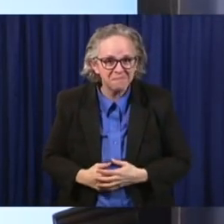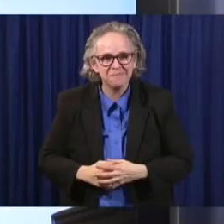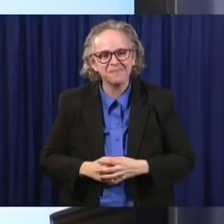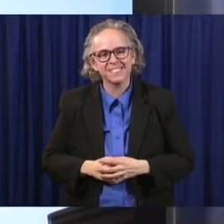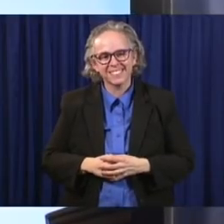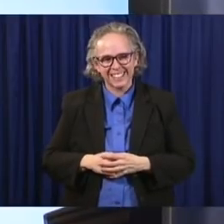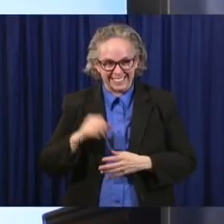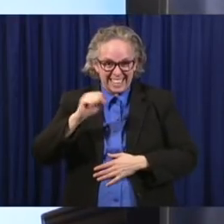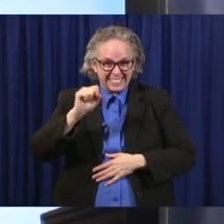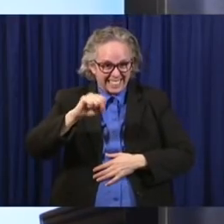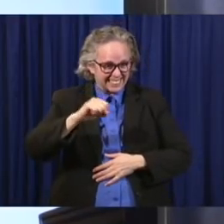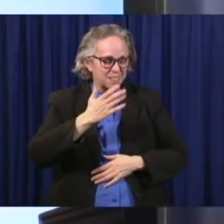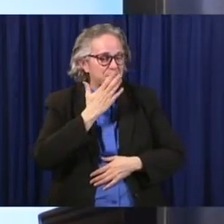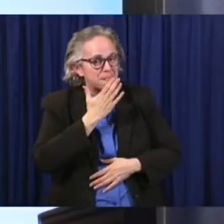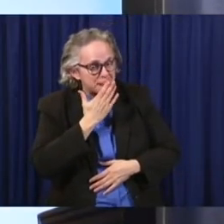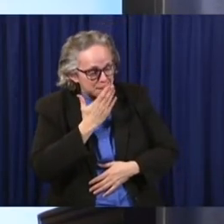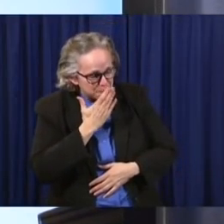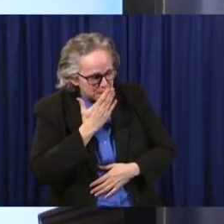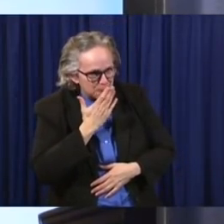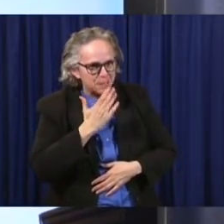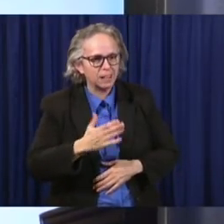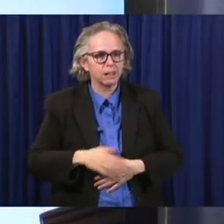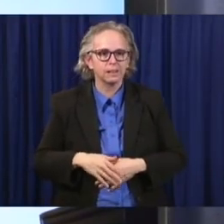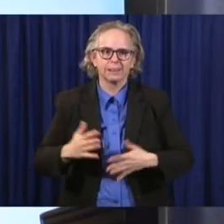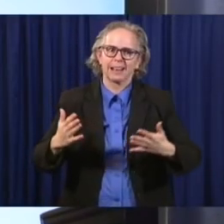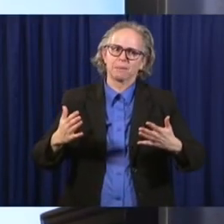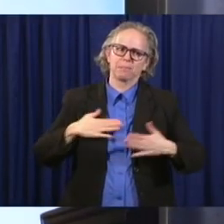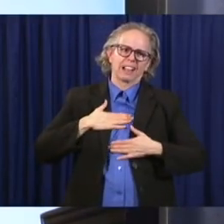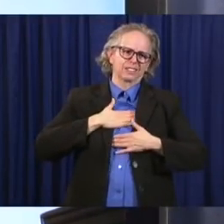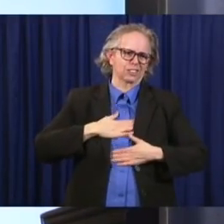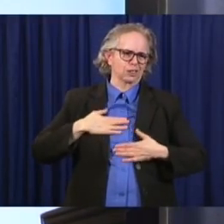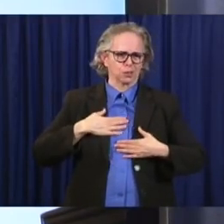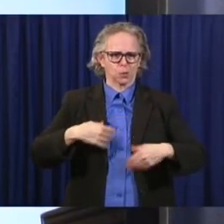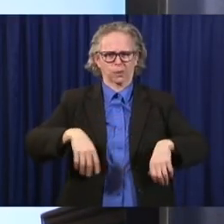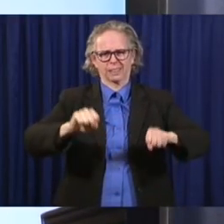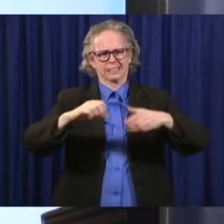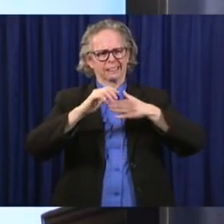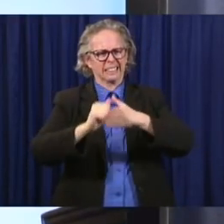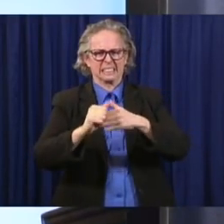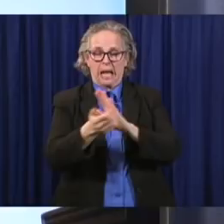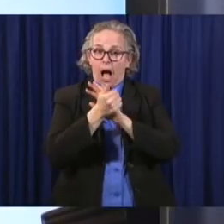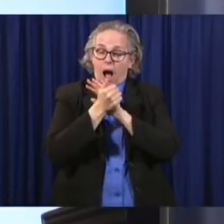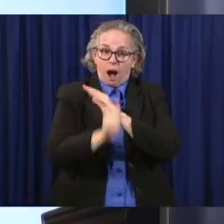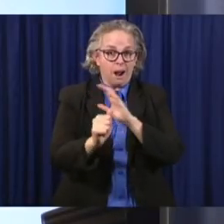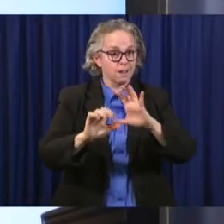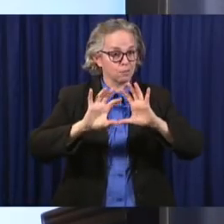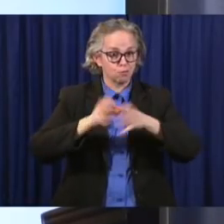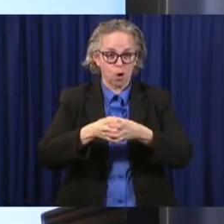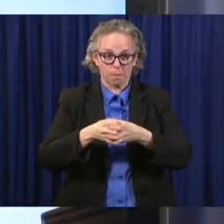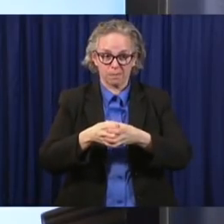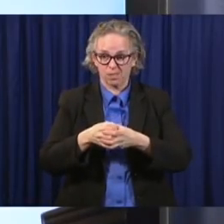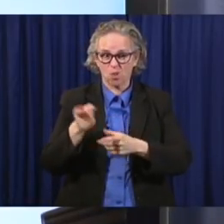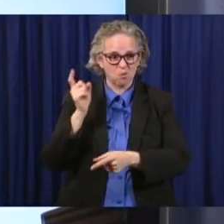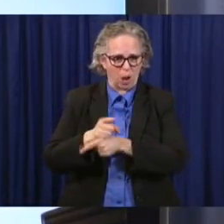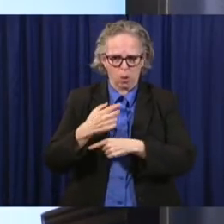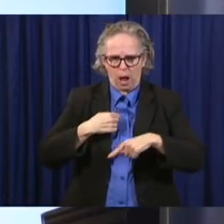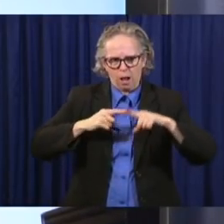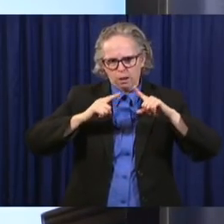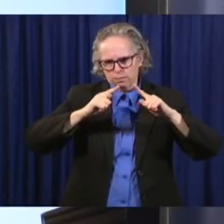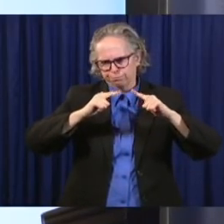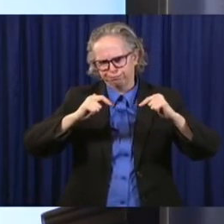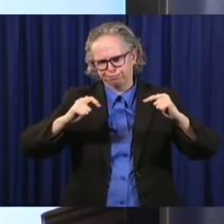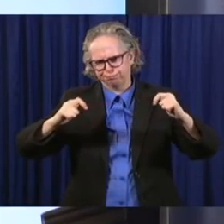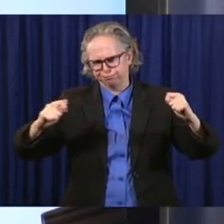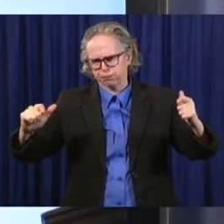Absolutely. Thank you. It was certainly my pleasure to lead this talented group. As you said, we had a wide variety of folks on the team, and we also had